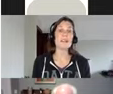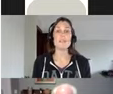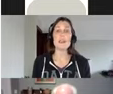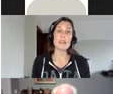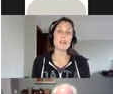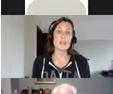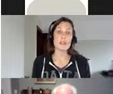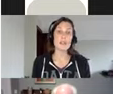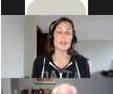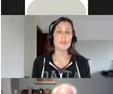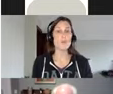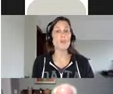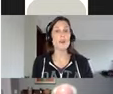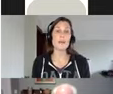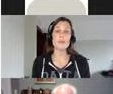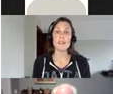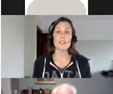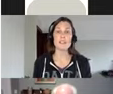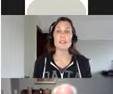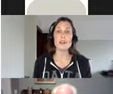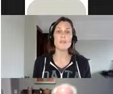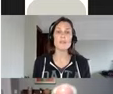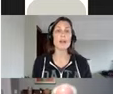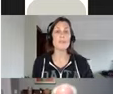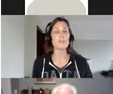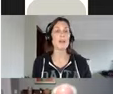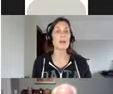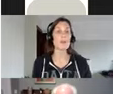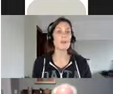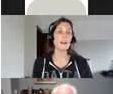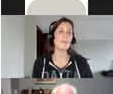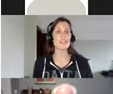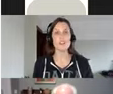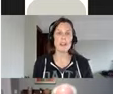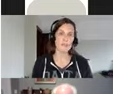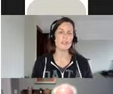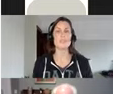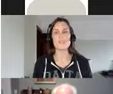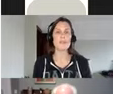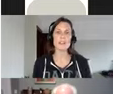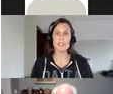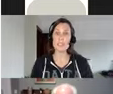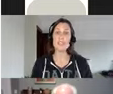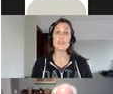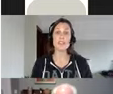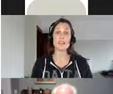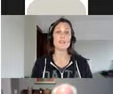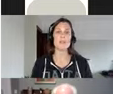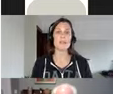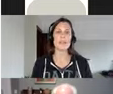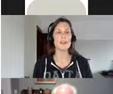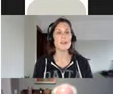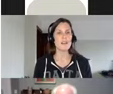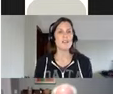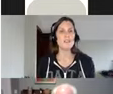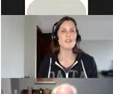maybe positive and negative values, or you want to be able to emphasize values above or below national average or something else that's interesting to you in